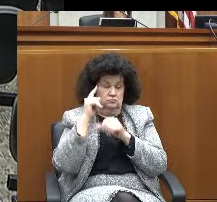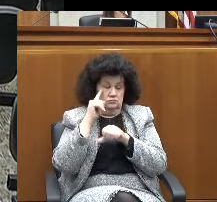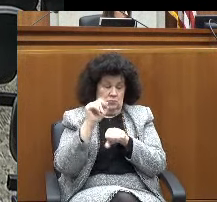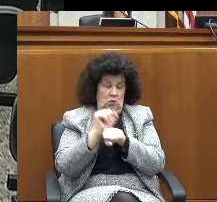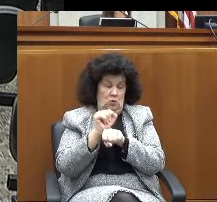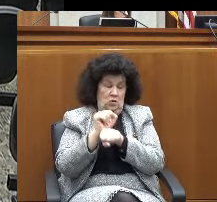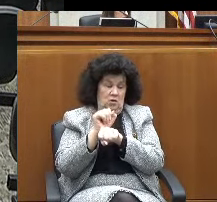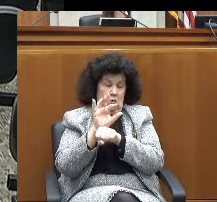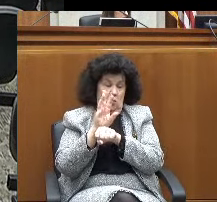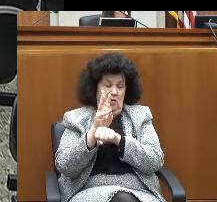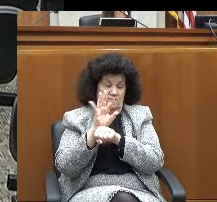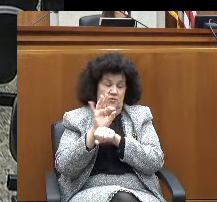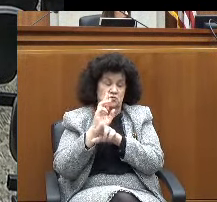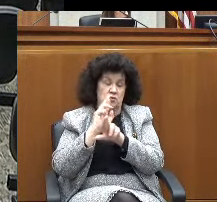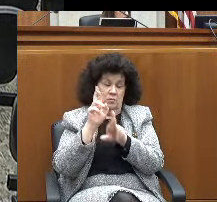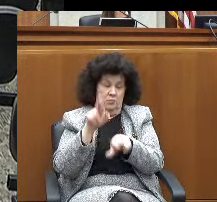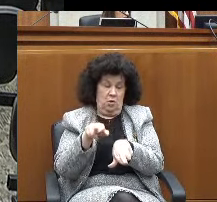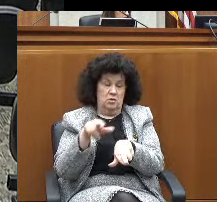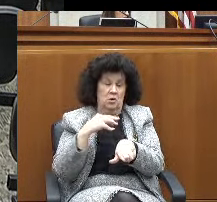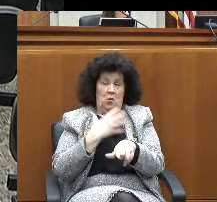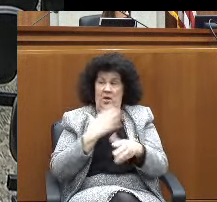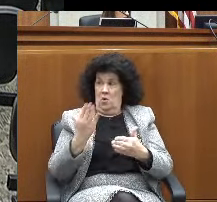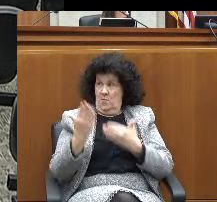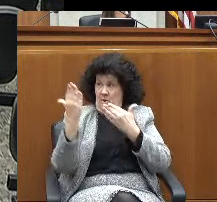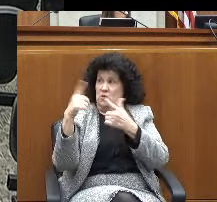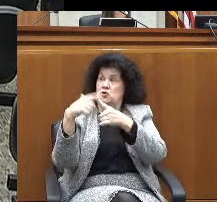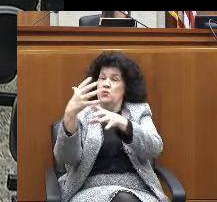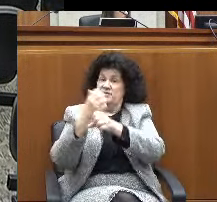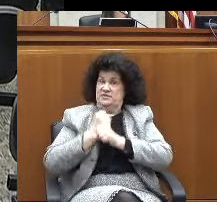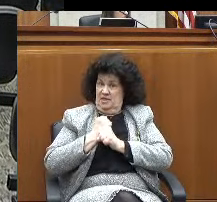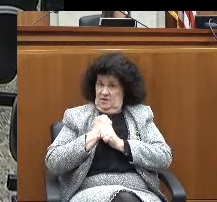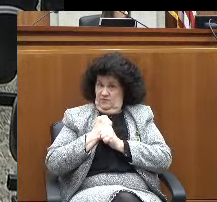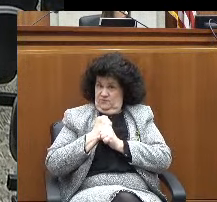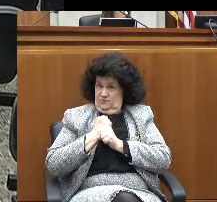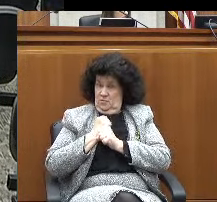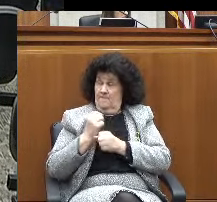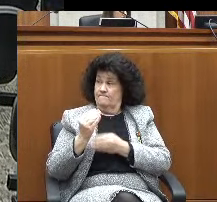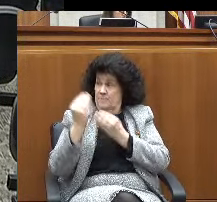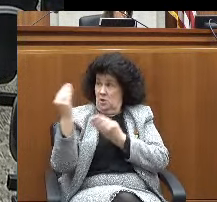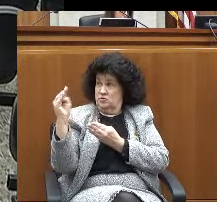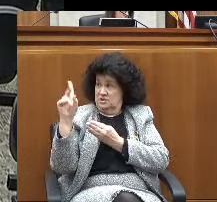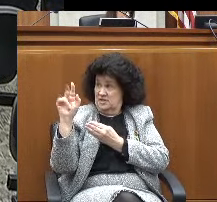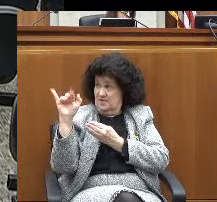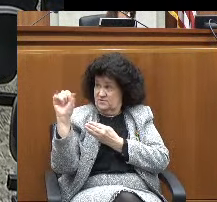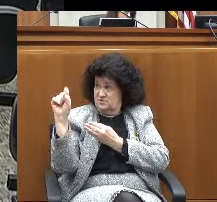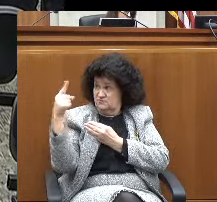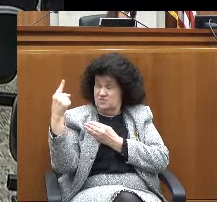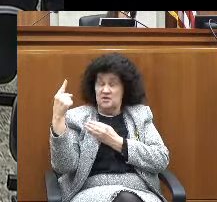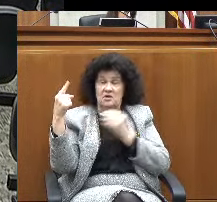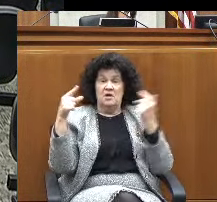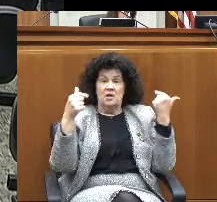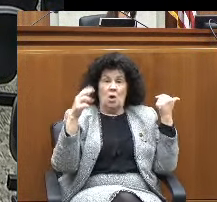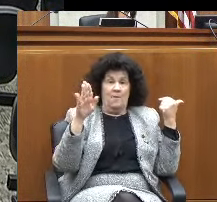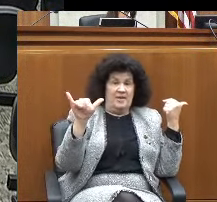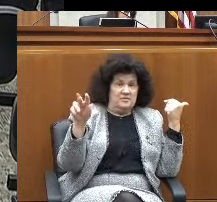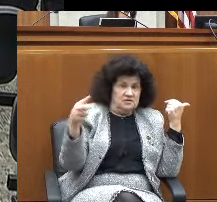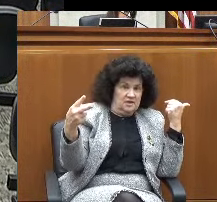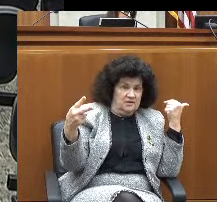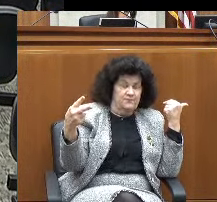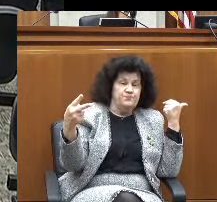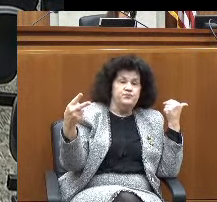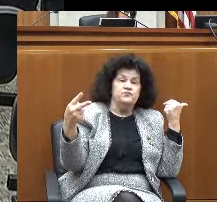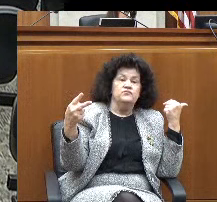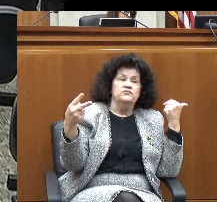report. Department recommendation is to receive. Can I get a motion? Dr. Davis? Mr. Morgan?